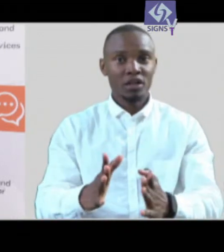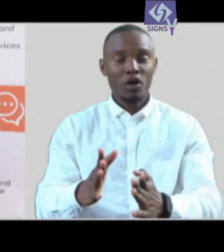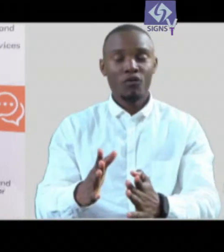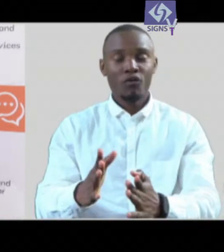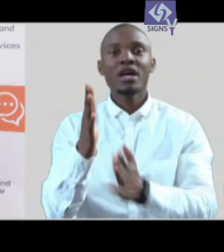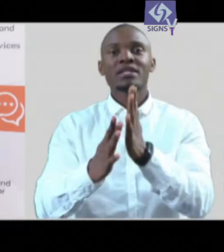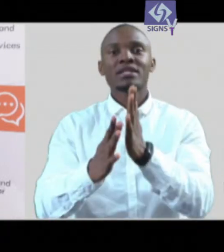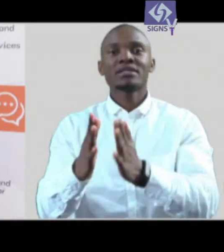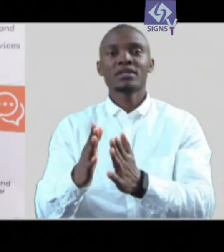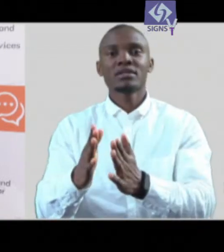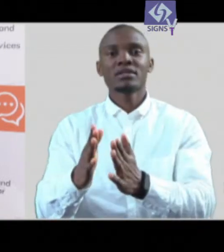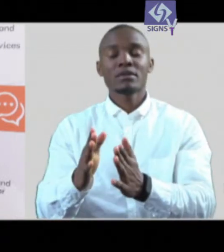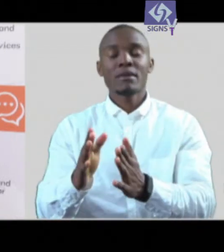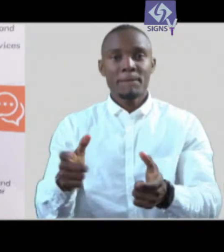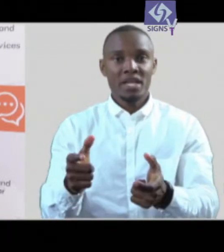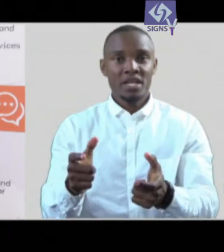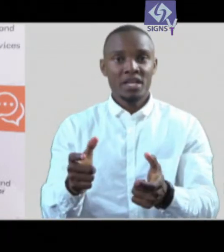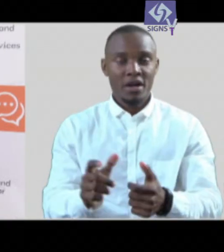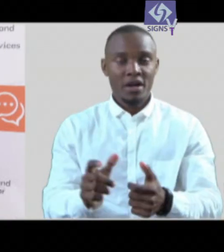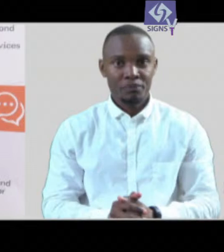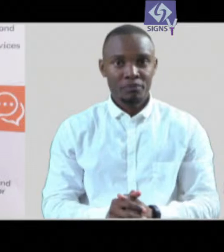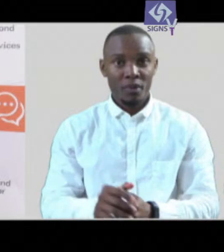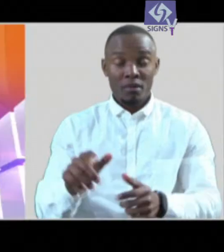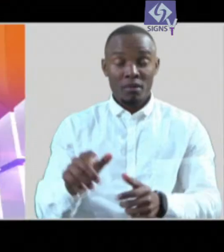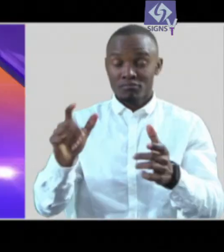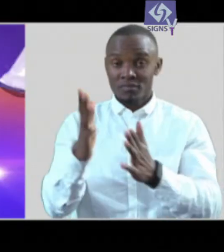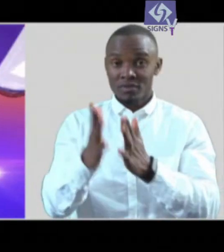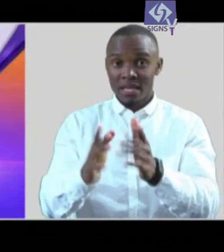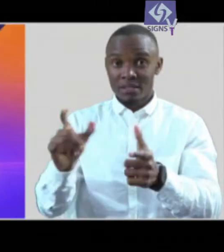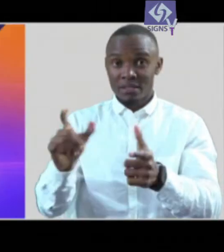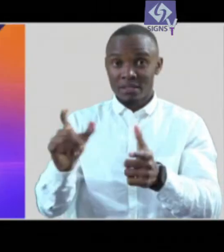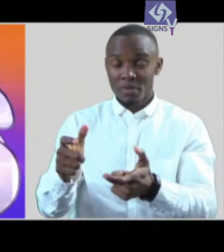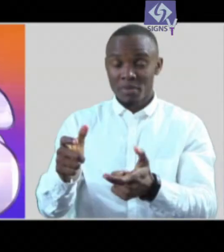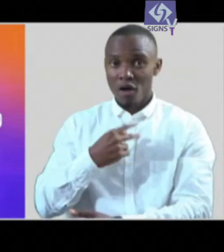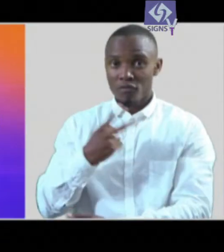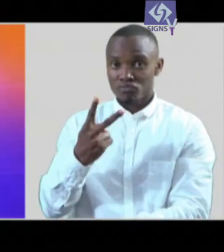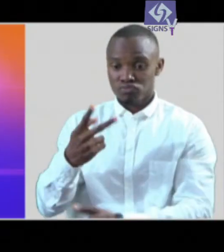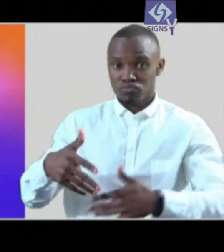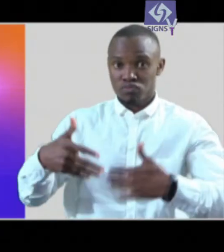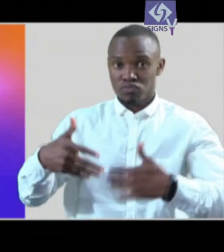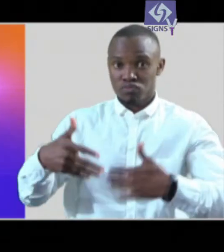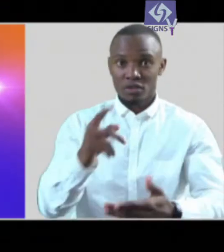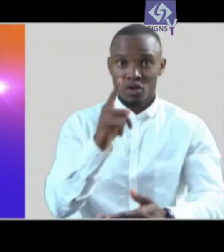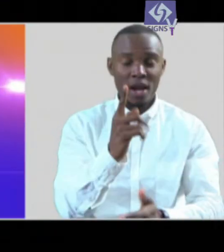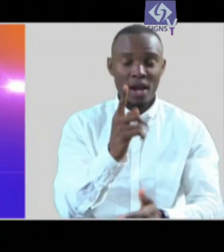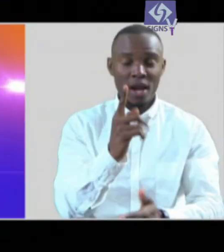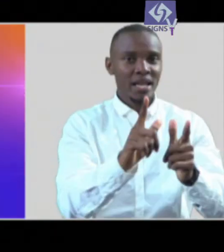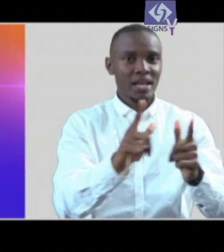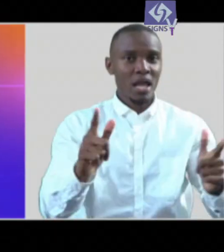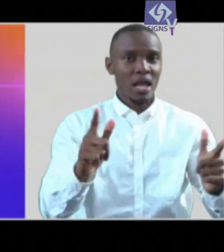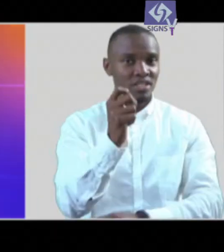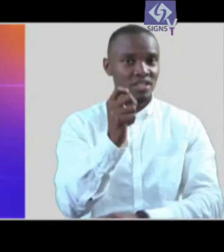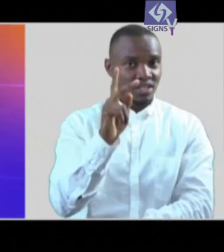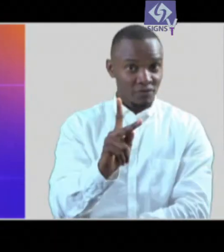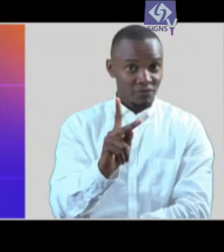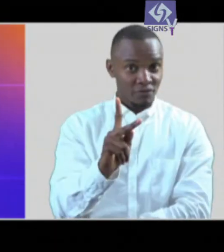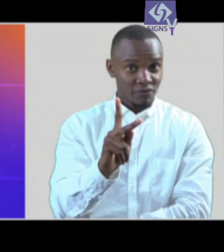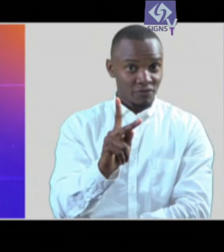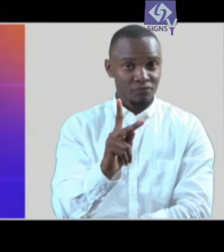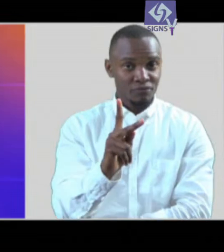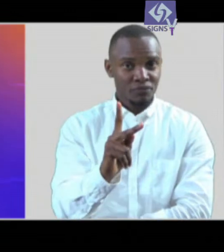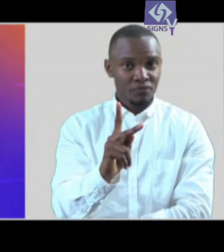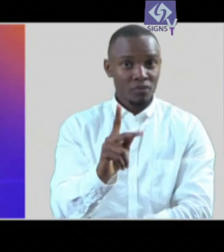Limited. Science Media has two products. One is a sign language television station, Science